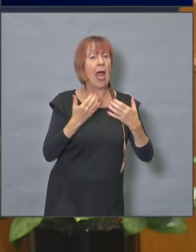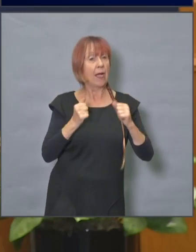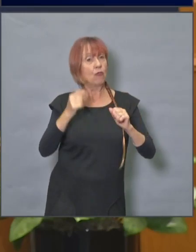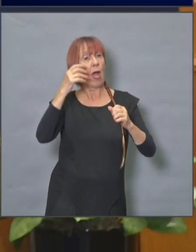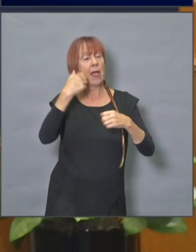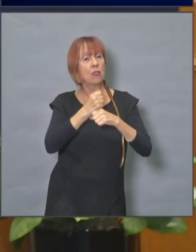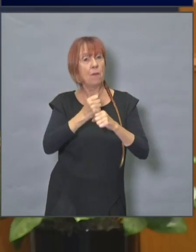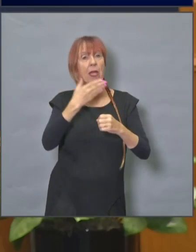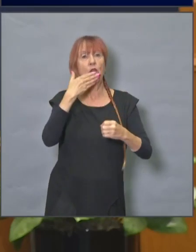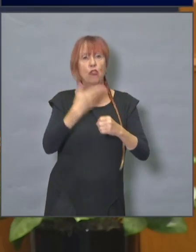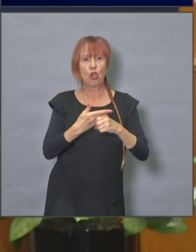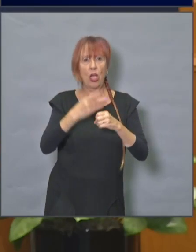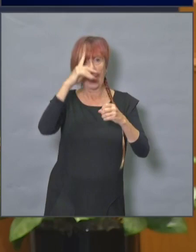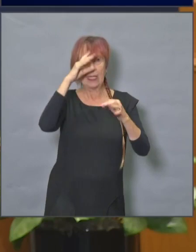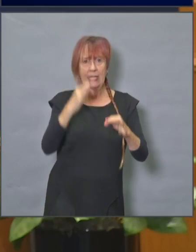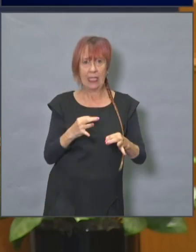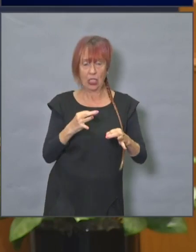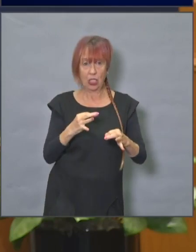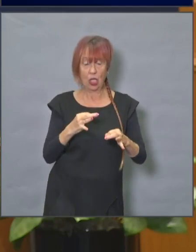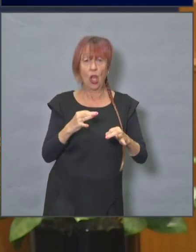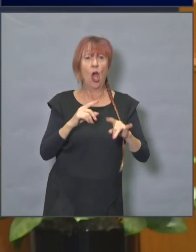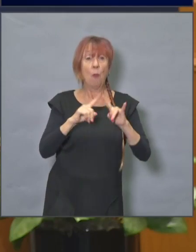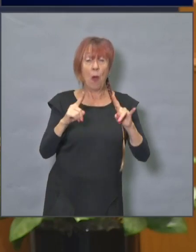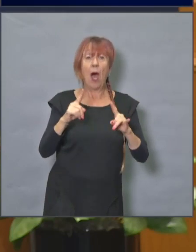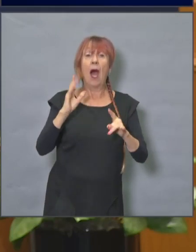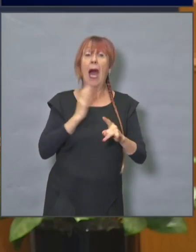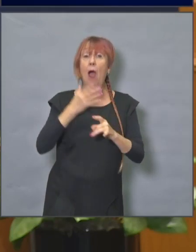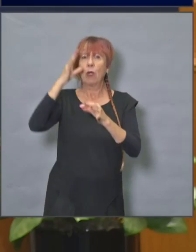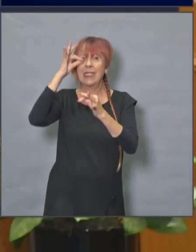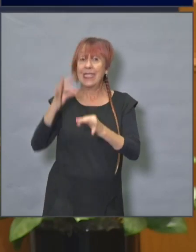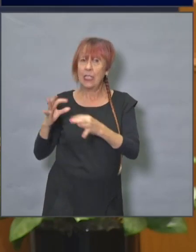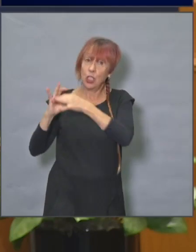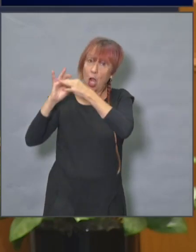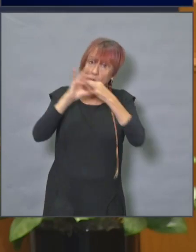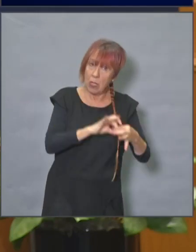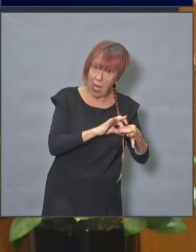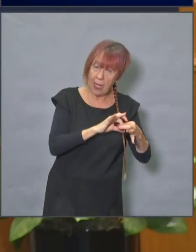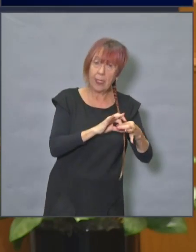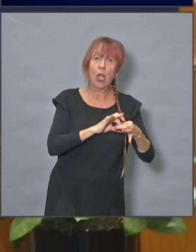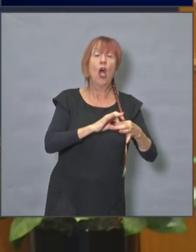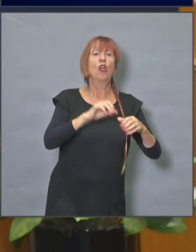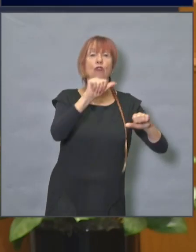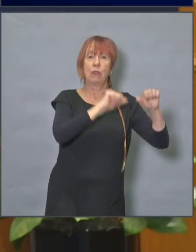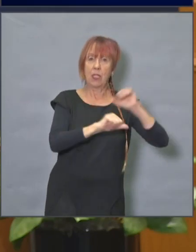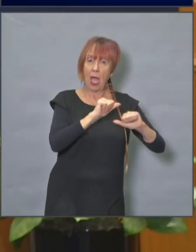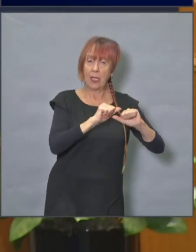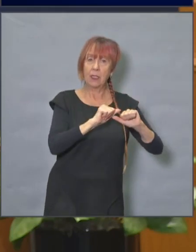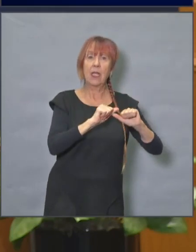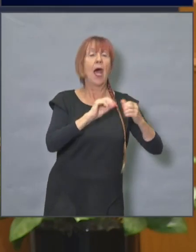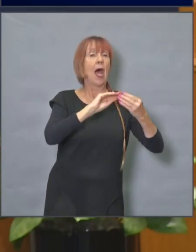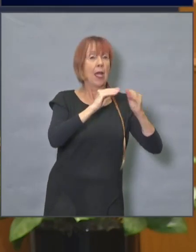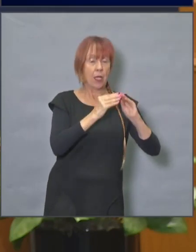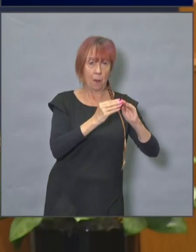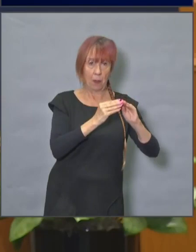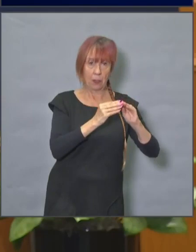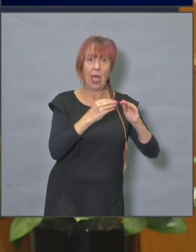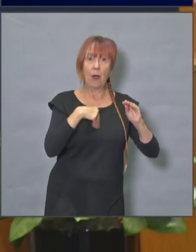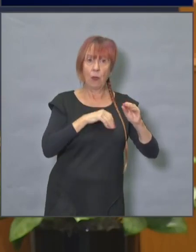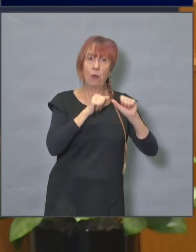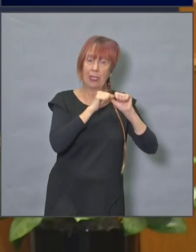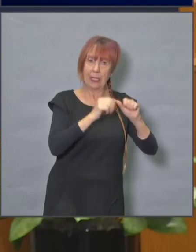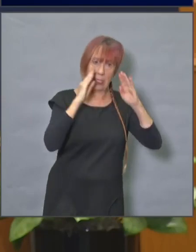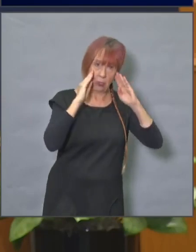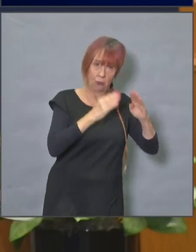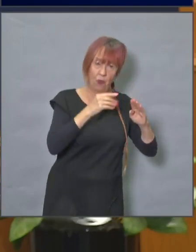move forward. But they are driven by science and the data, and we'll continue to pay a lot of attention to that. We'll take the next